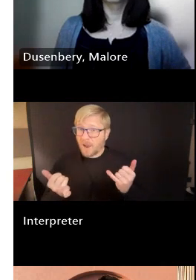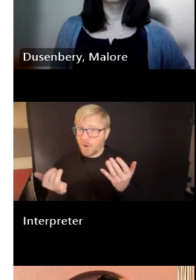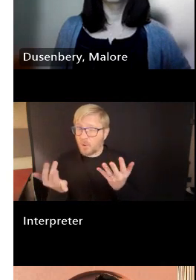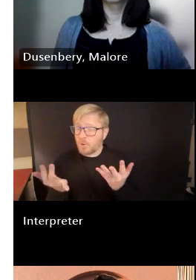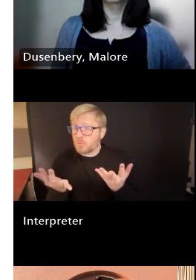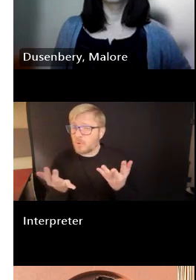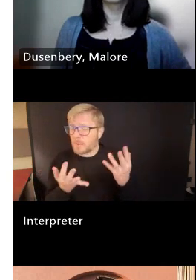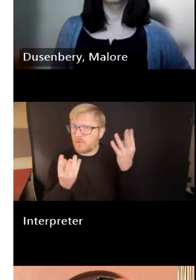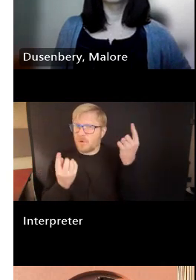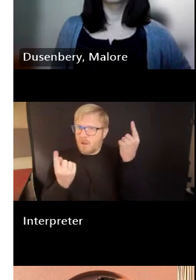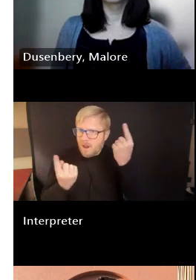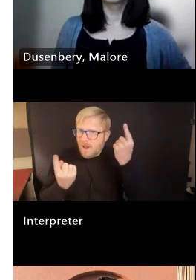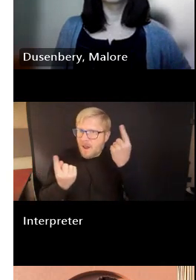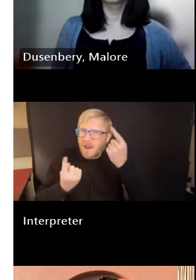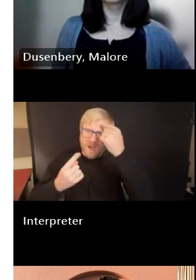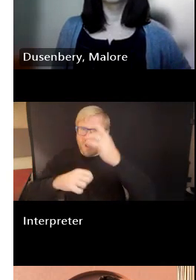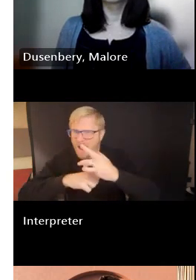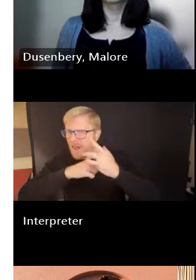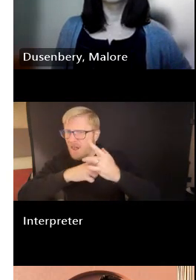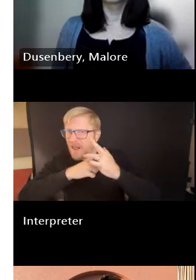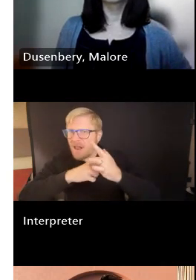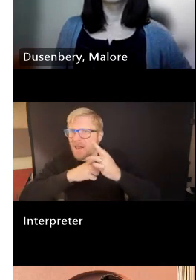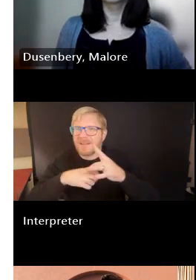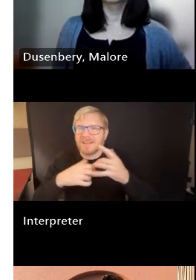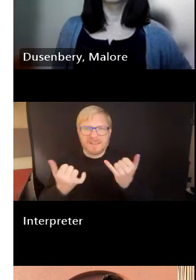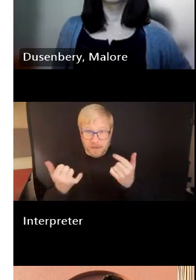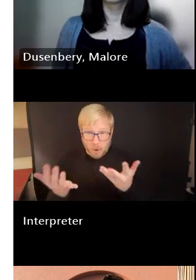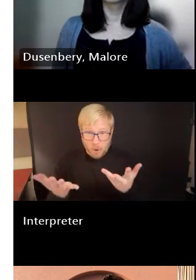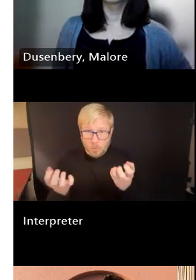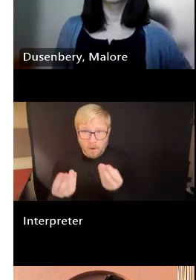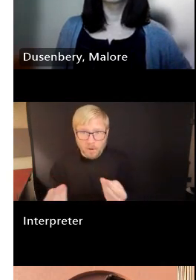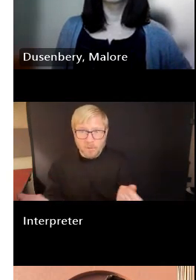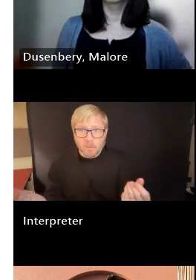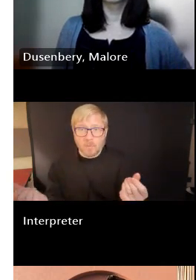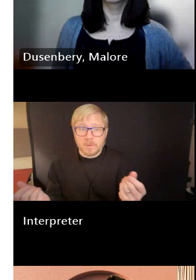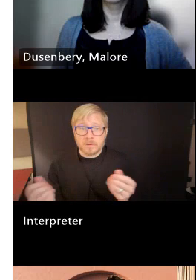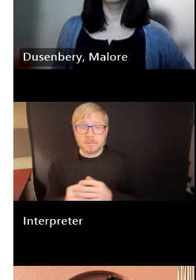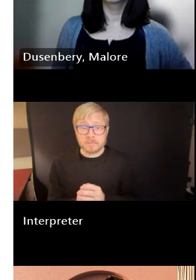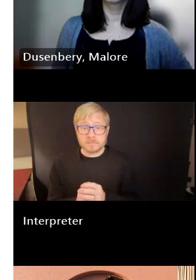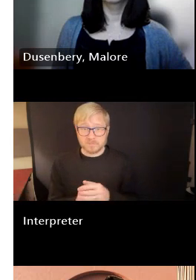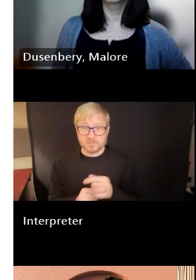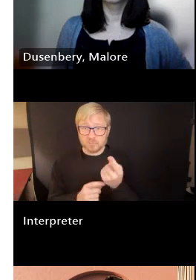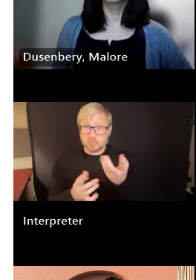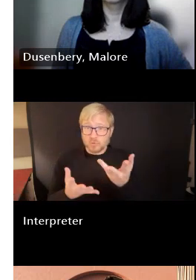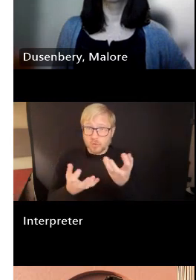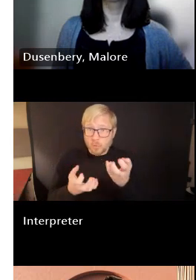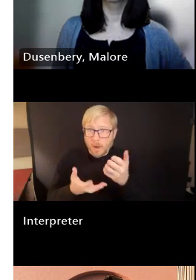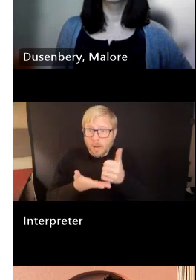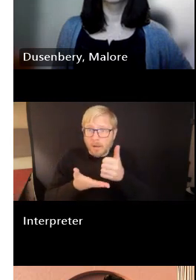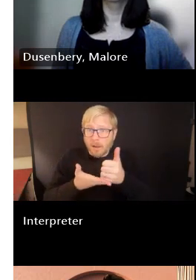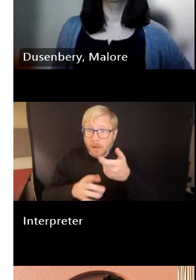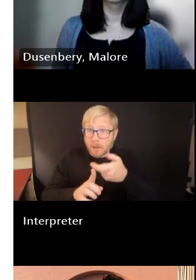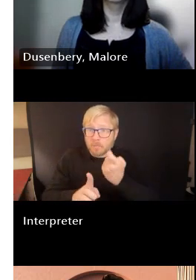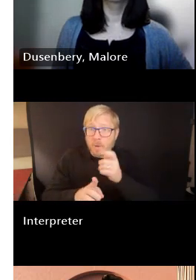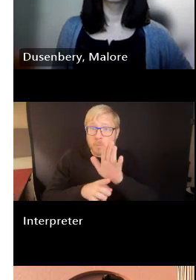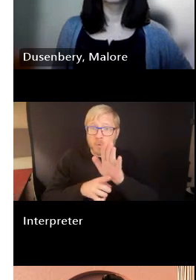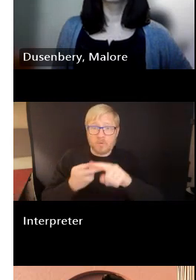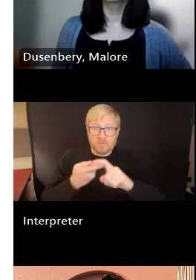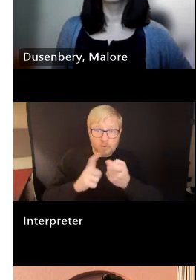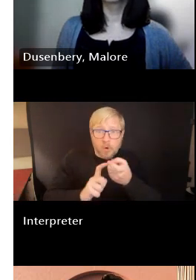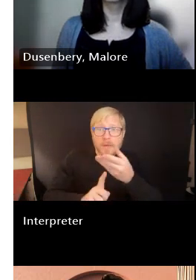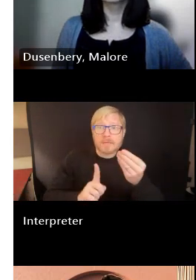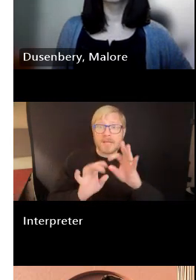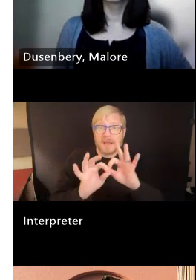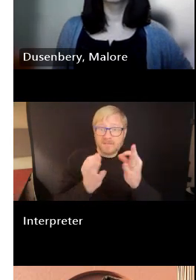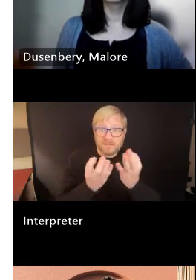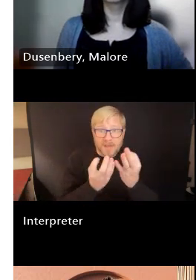you're staying and you want engagement from close family to try to make things safer where you are now? You're not